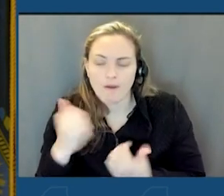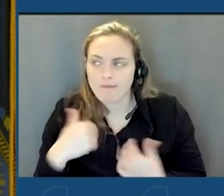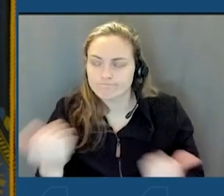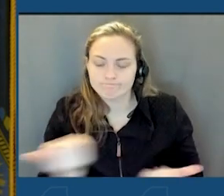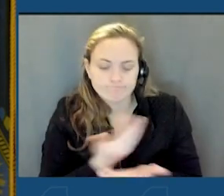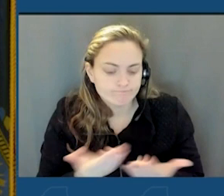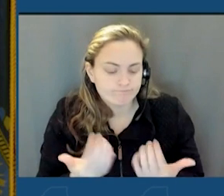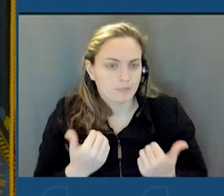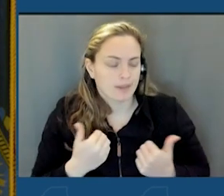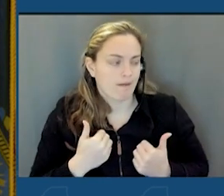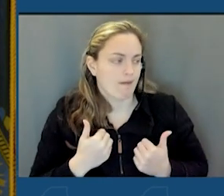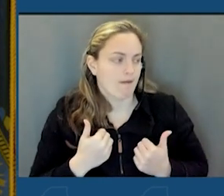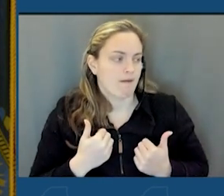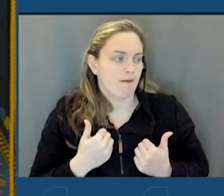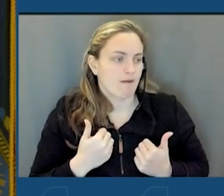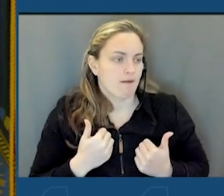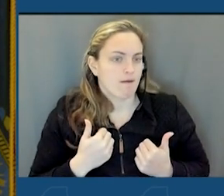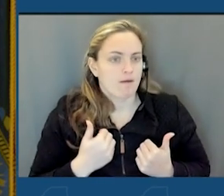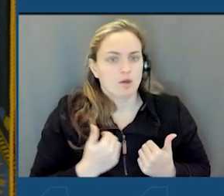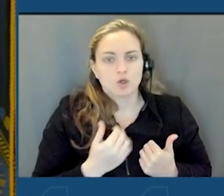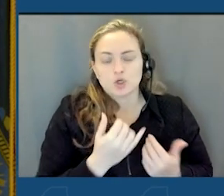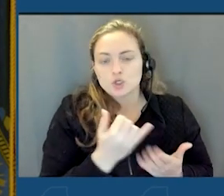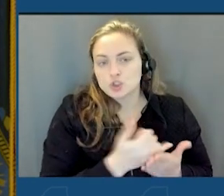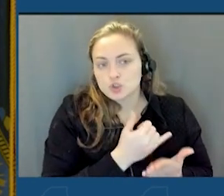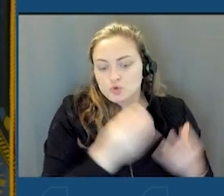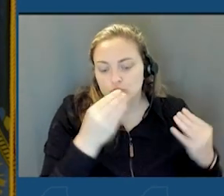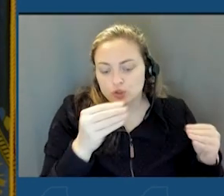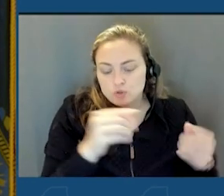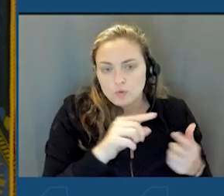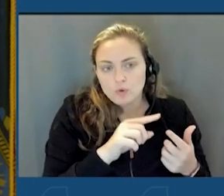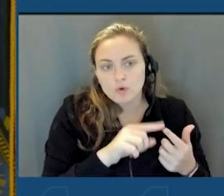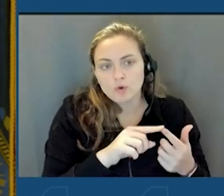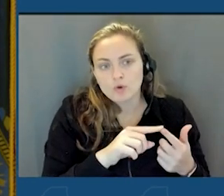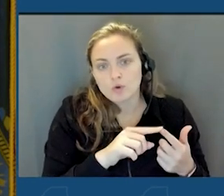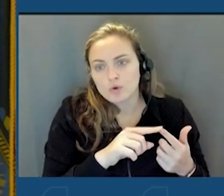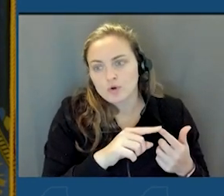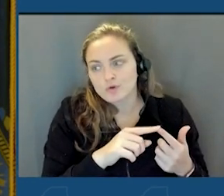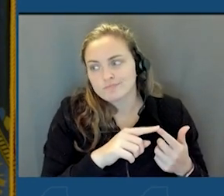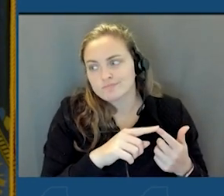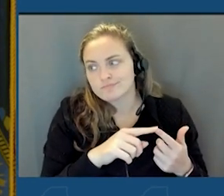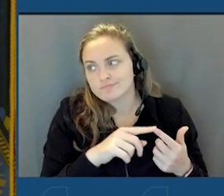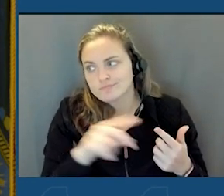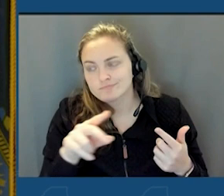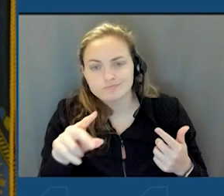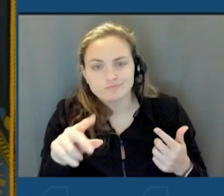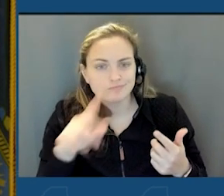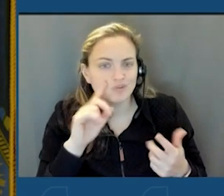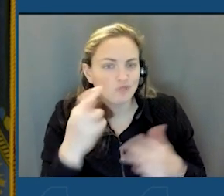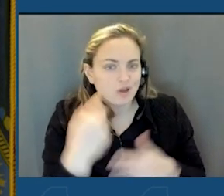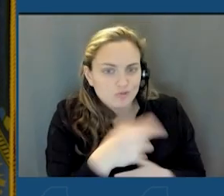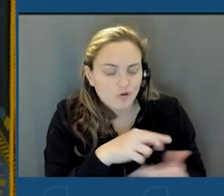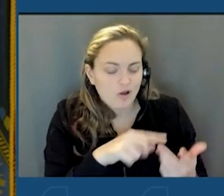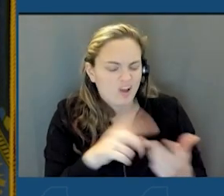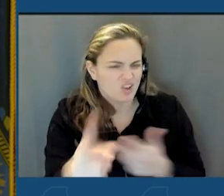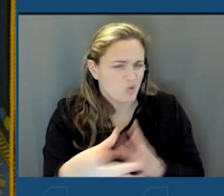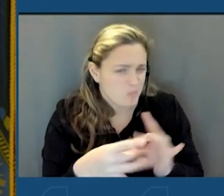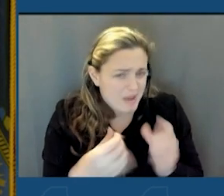had 2 jewelry stores, a furrier, restaurants, you name it, we had it.